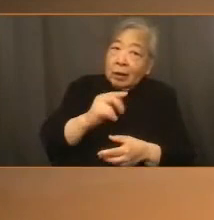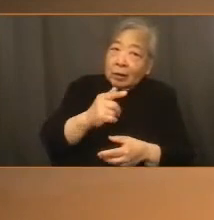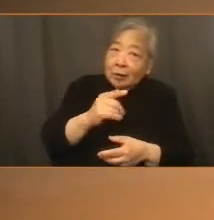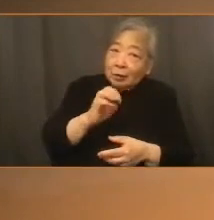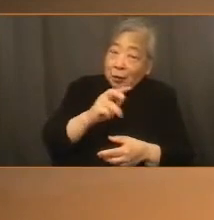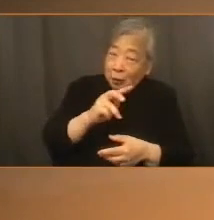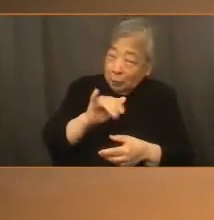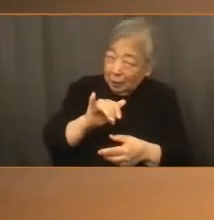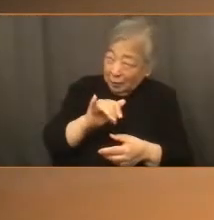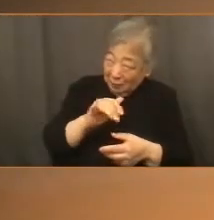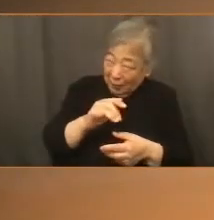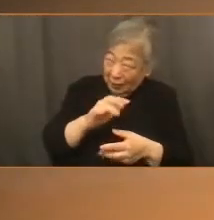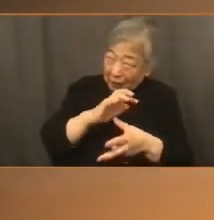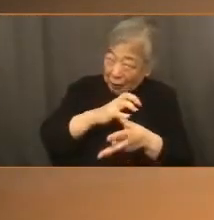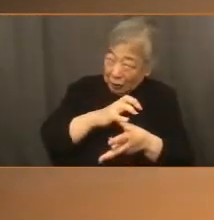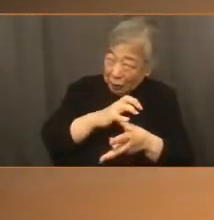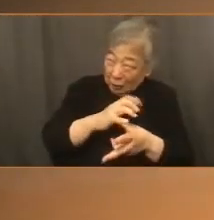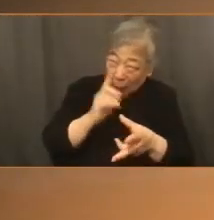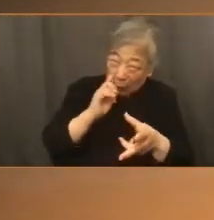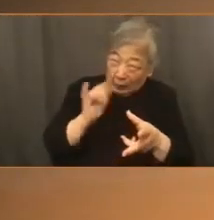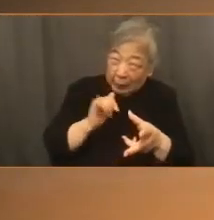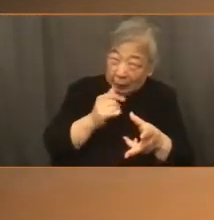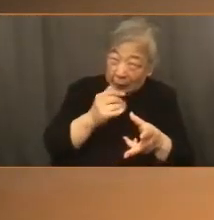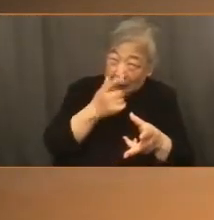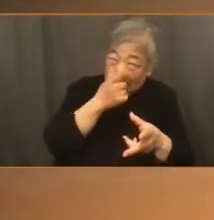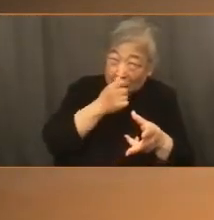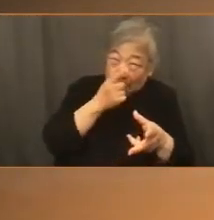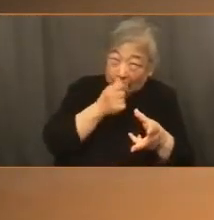Johnny? Yes, that's about the correct